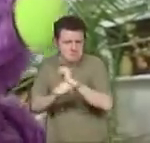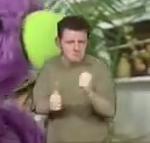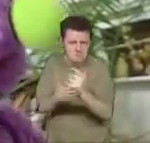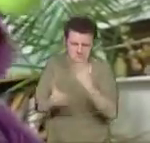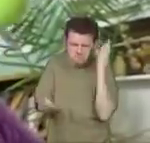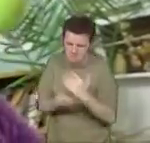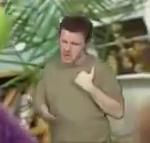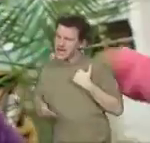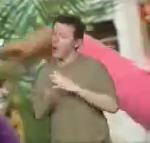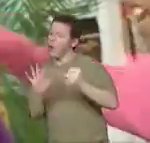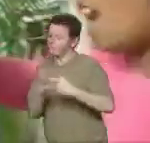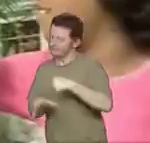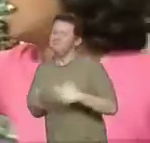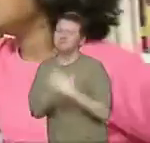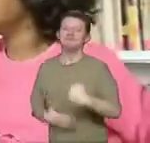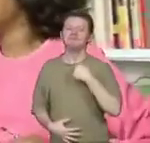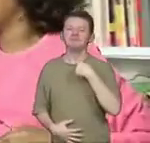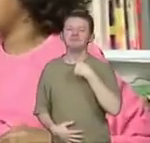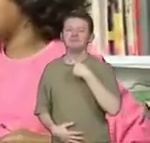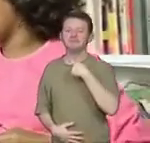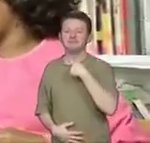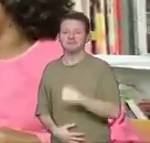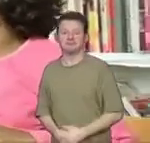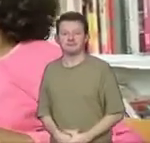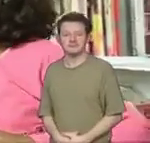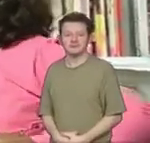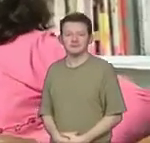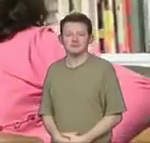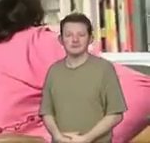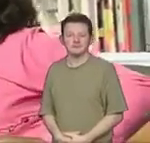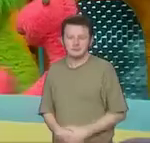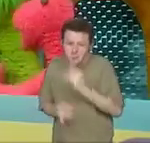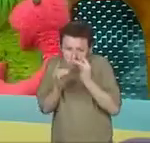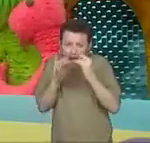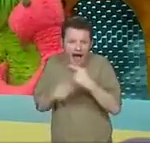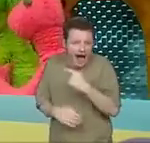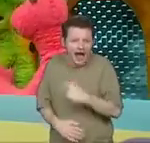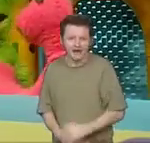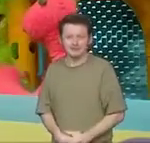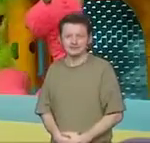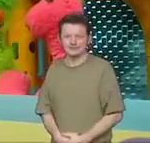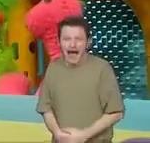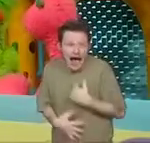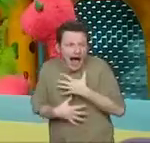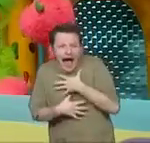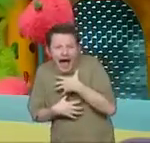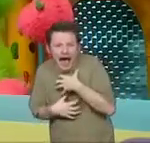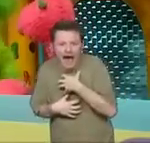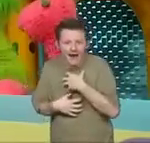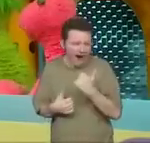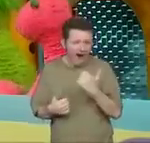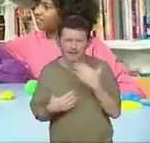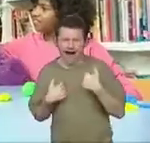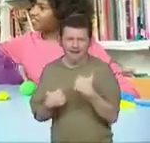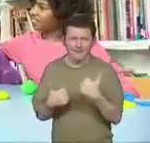well together. Oh, yes, Ivor. Tiddly peeps love hoobs. Oh, that's lovely.